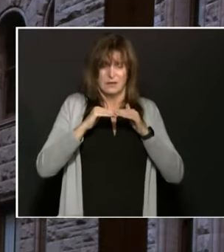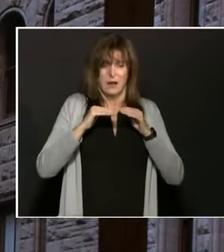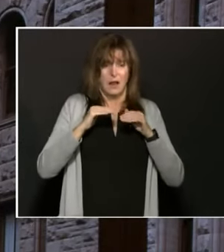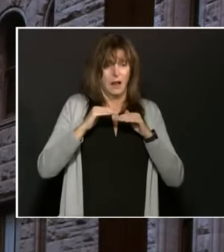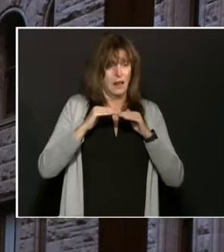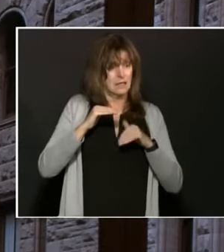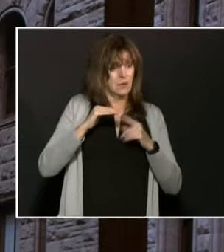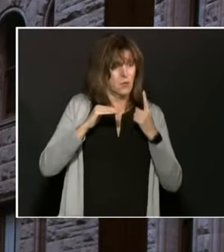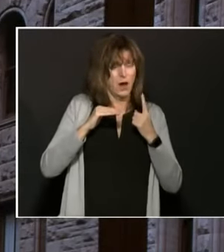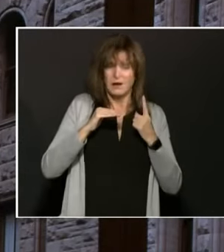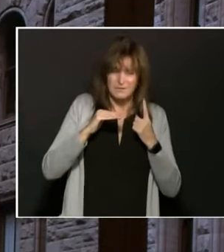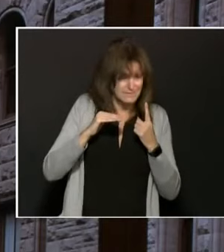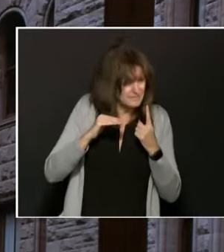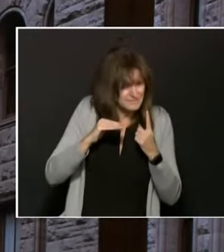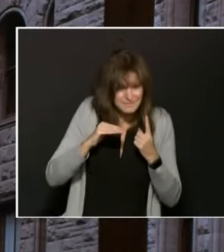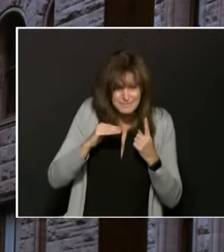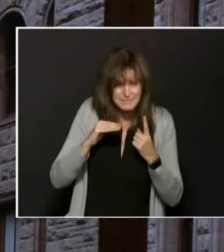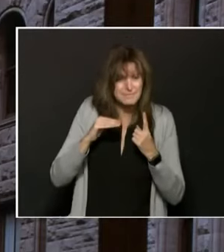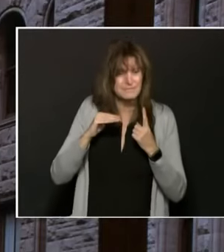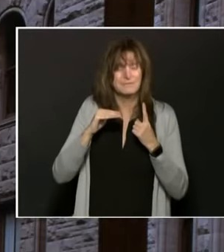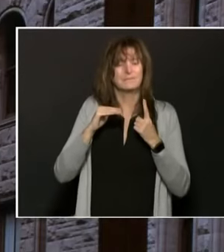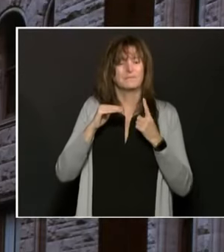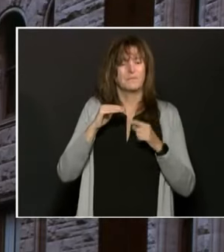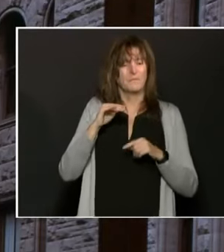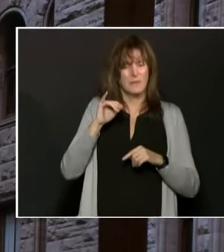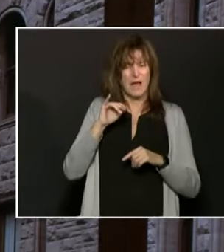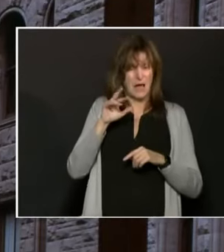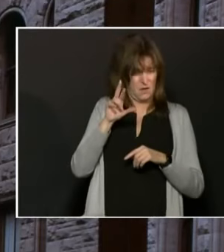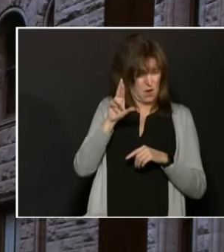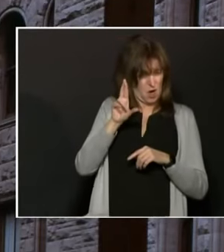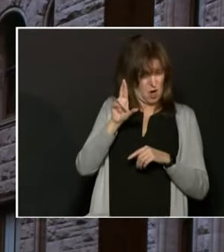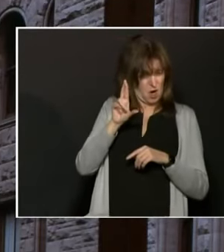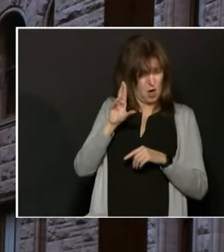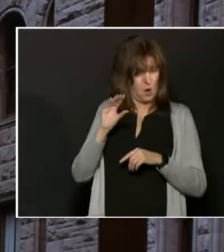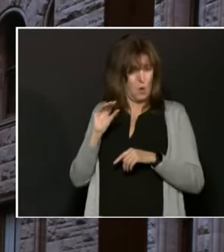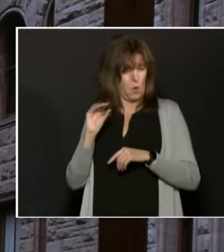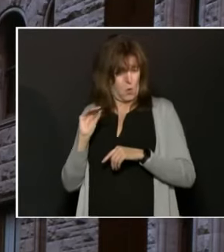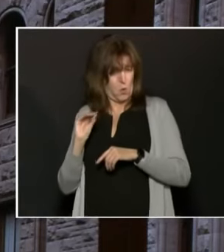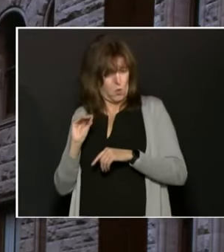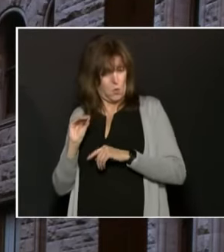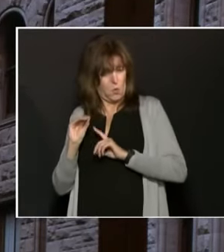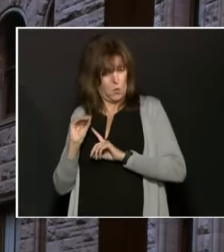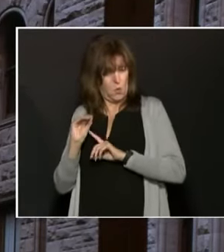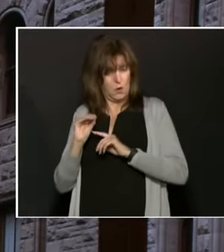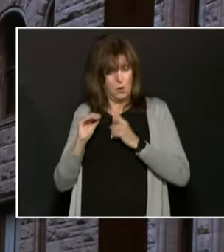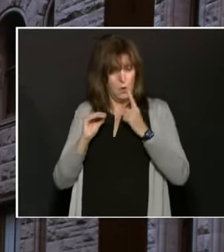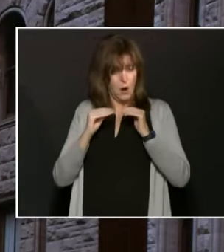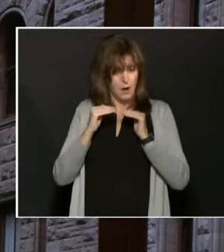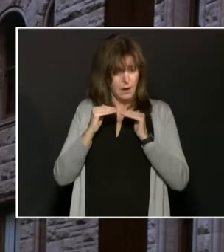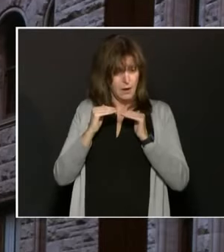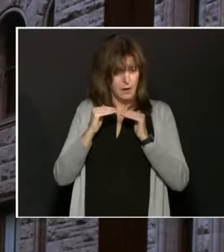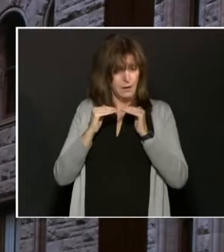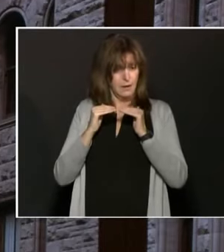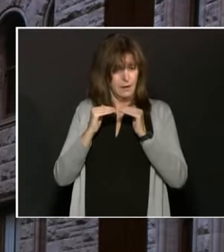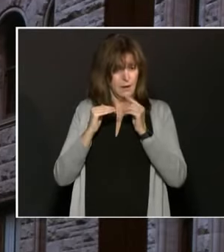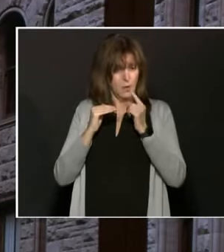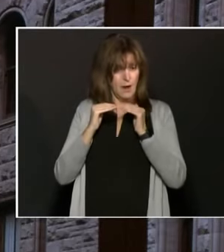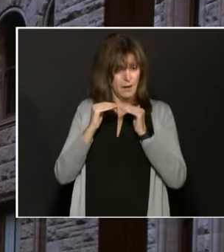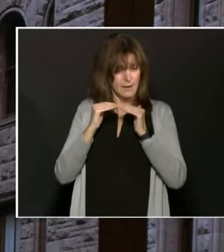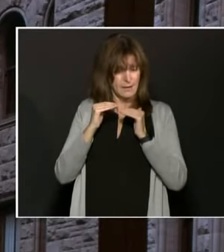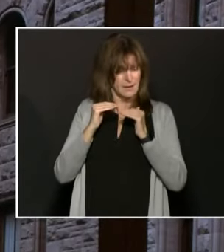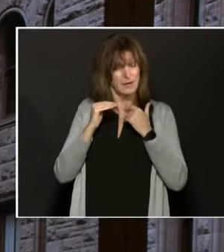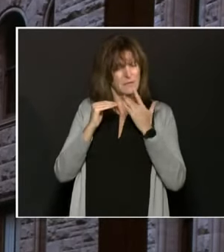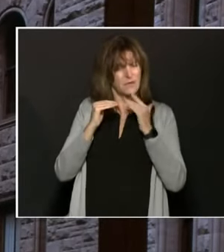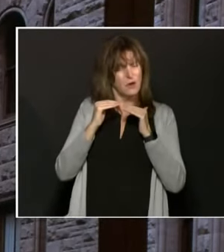moving between under 1 and over 1. We'd like to get it under 1 if we could and start to show some steady coming down the other side if we